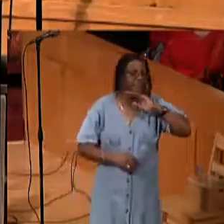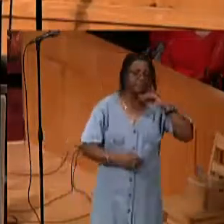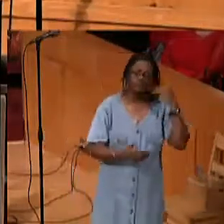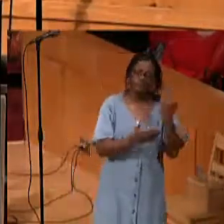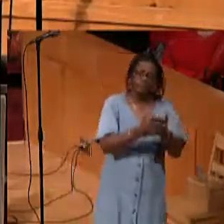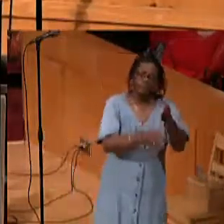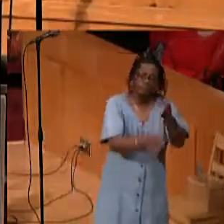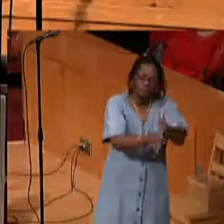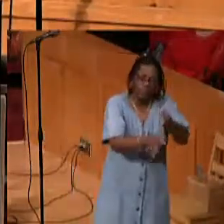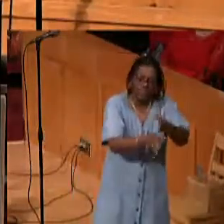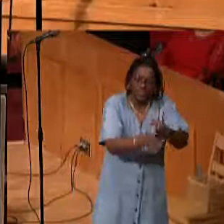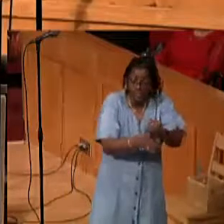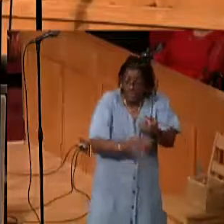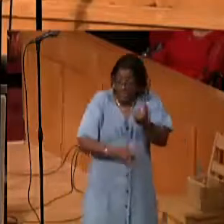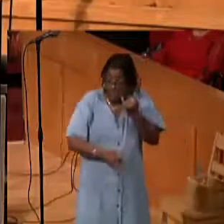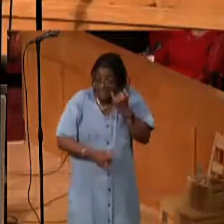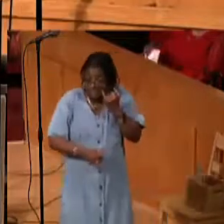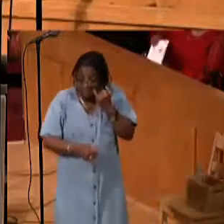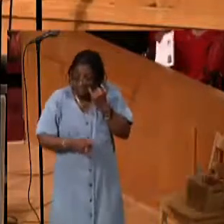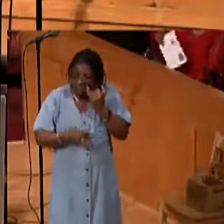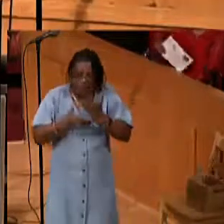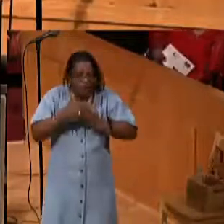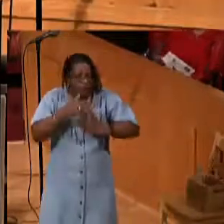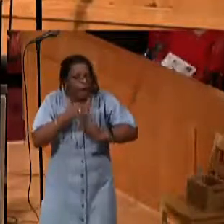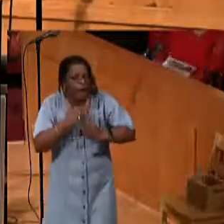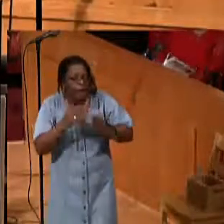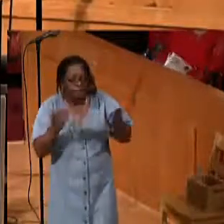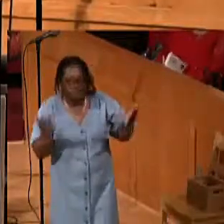underdog, Jesus loves you.